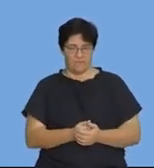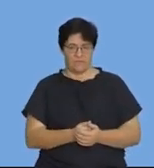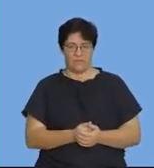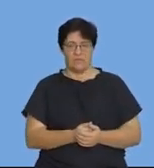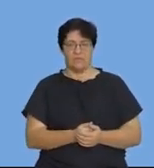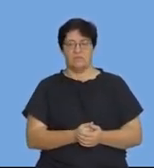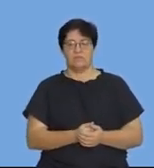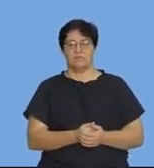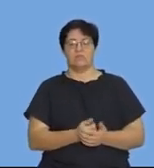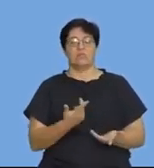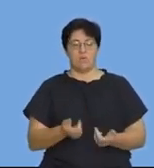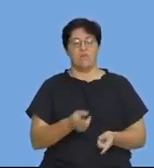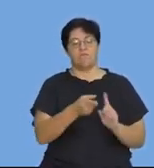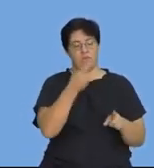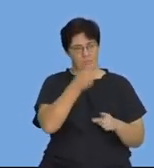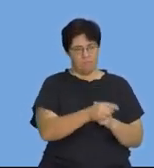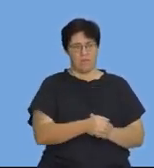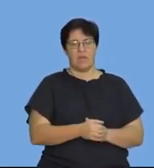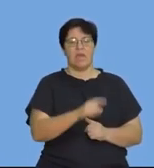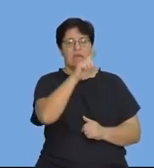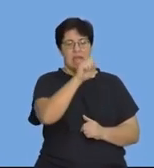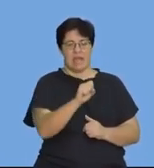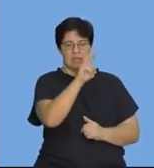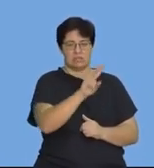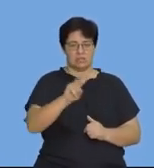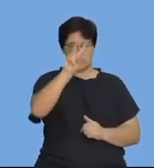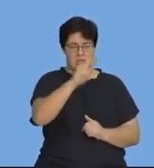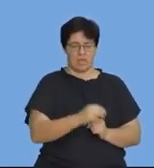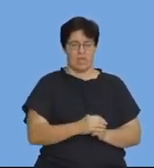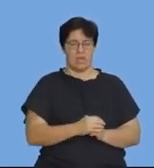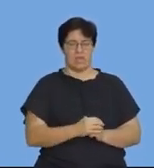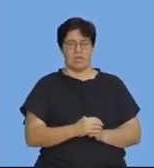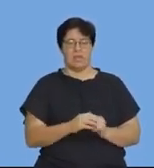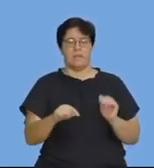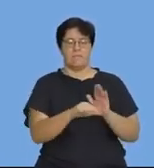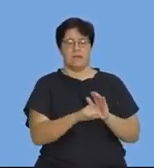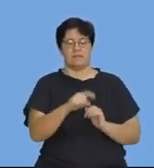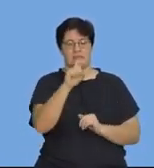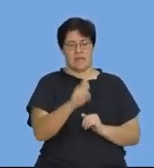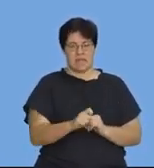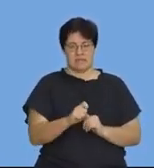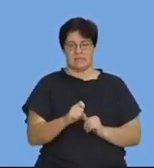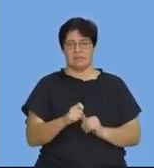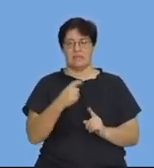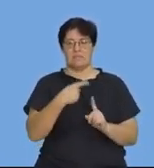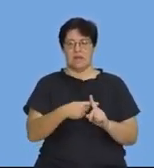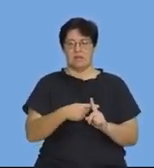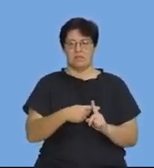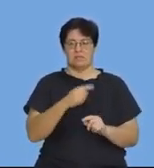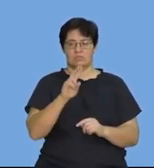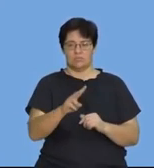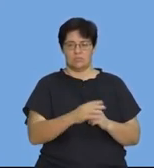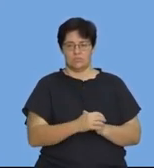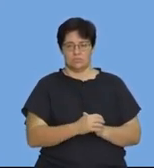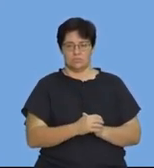other. And then from there, I will have x squared minus x plus 2. And then